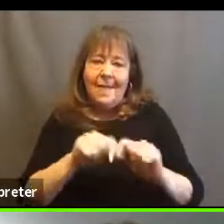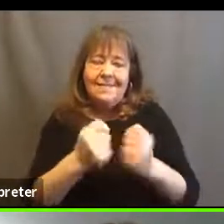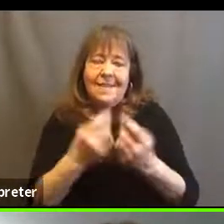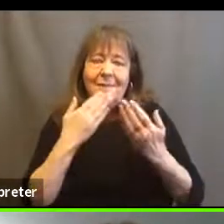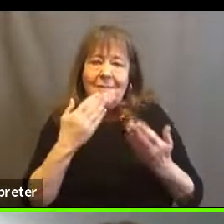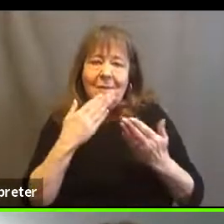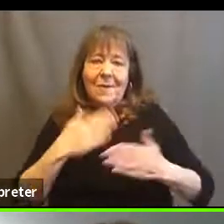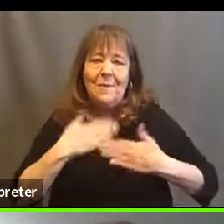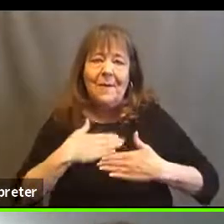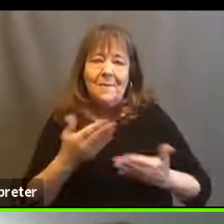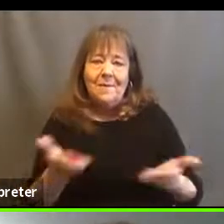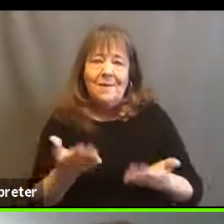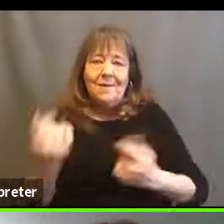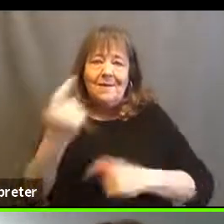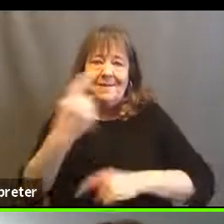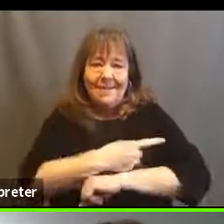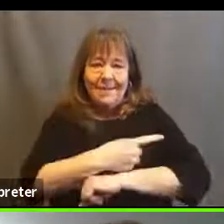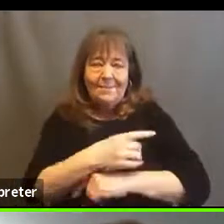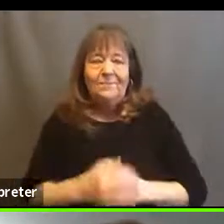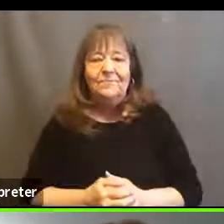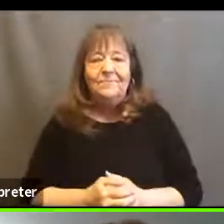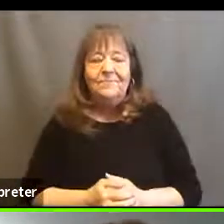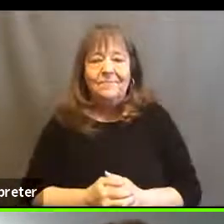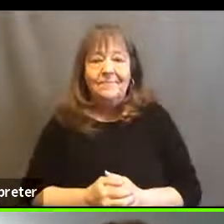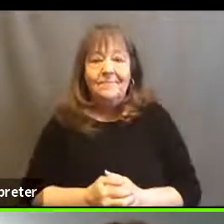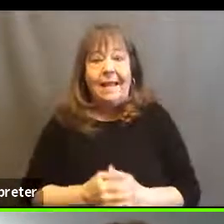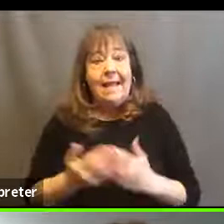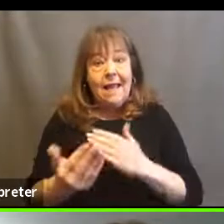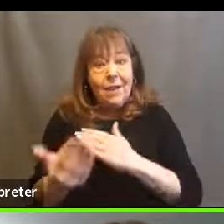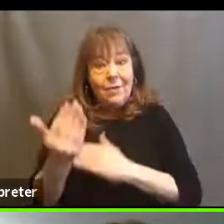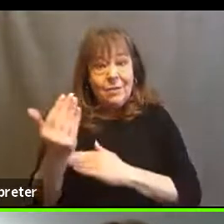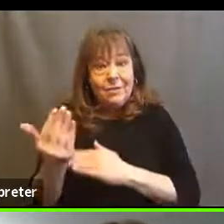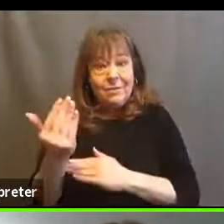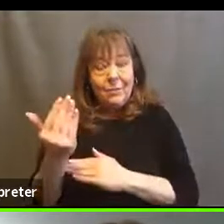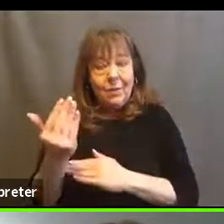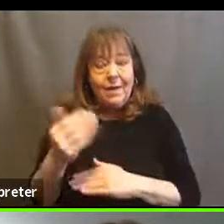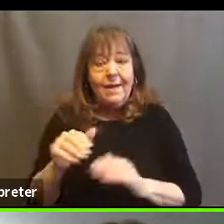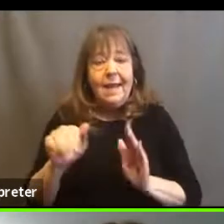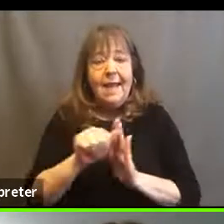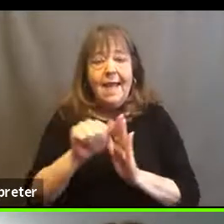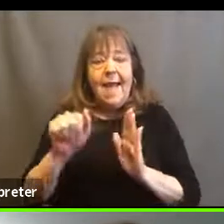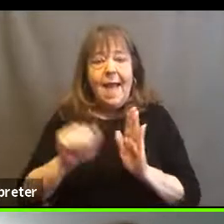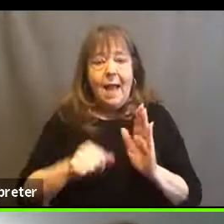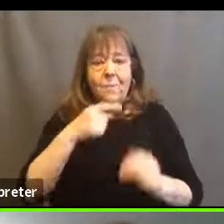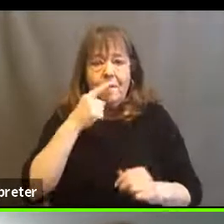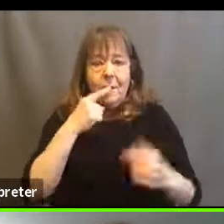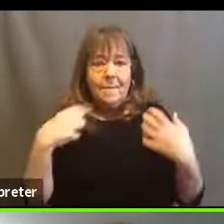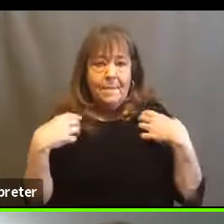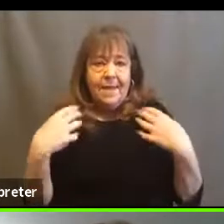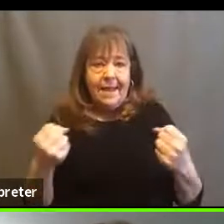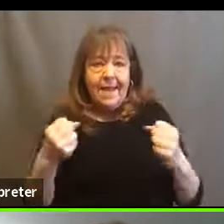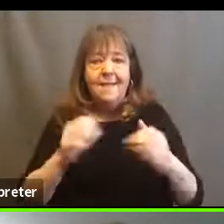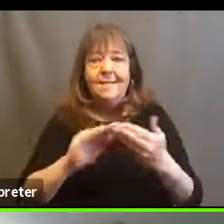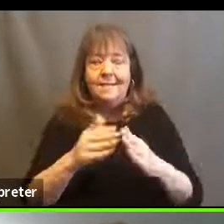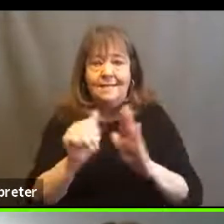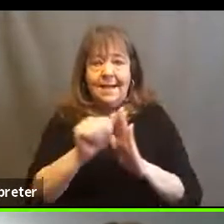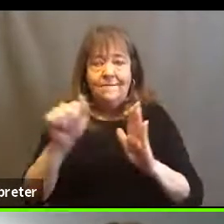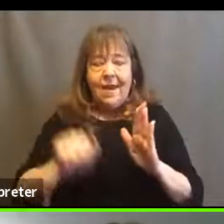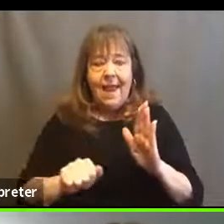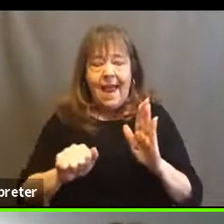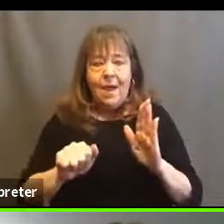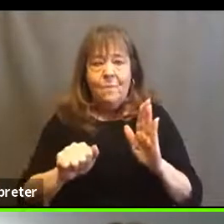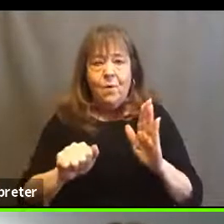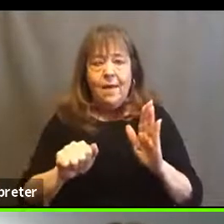glad to be here this morning. Just this morning, Amarillo Public Health and the City of Amarillo were able to bring